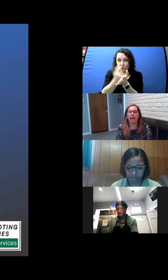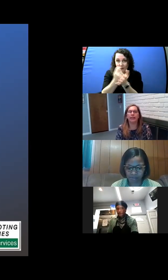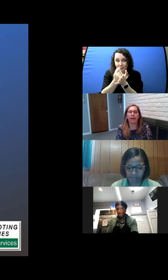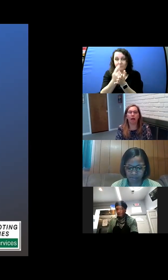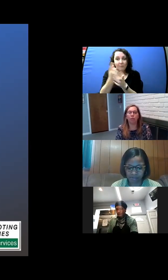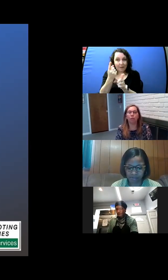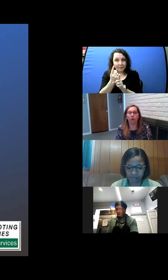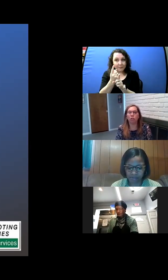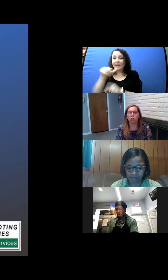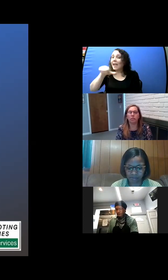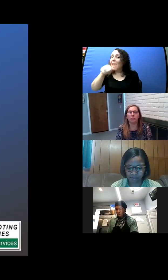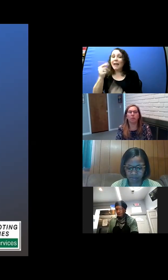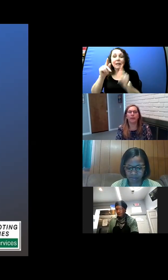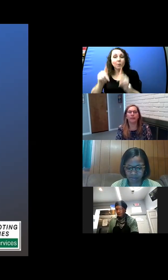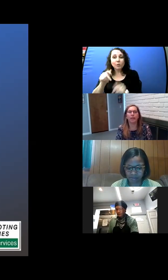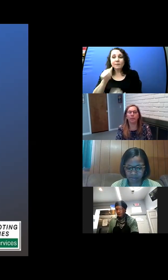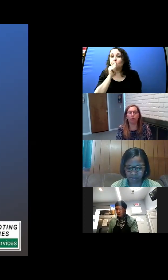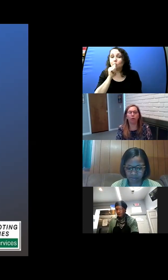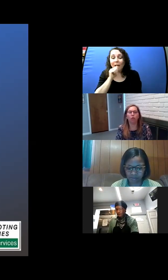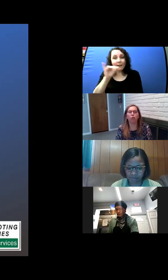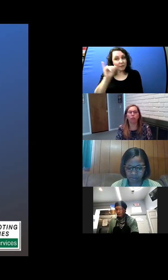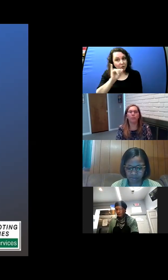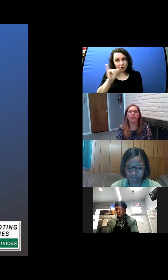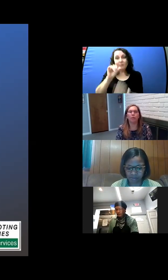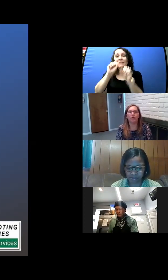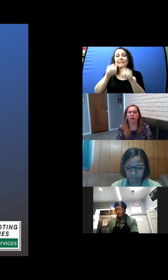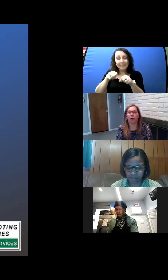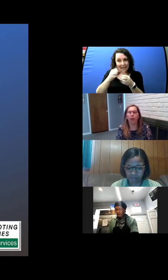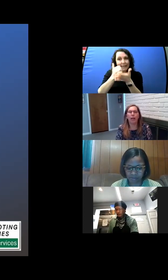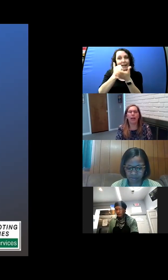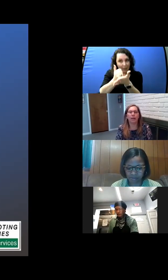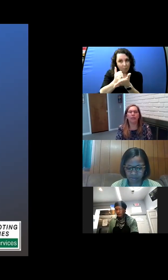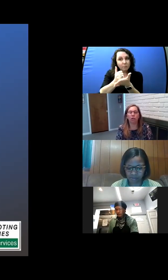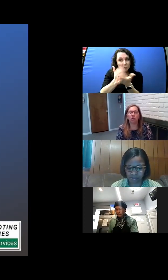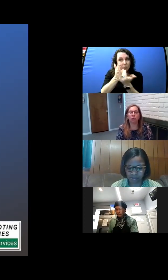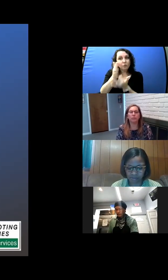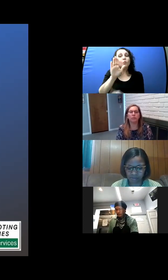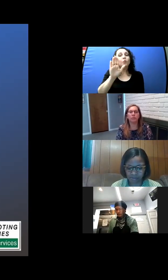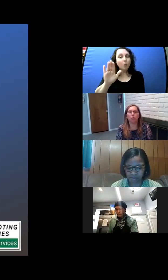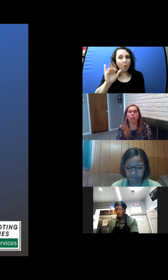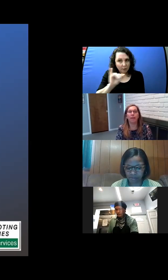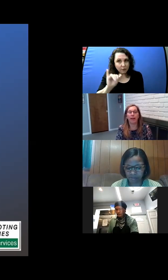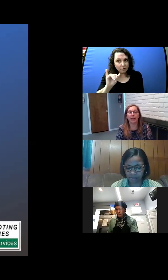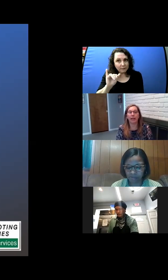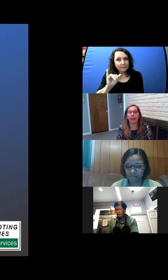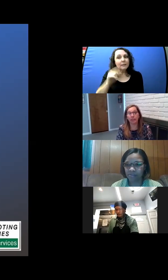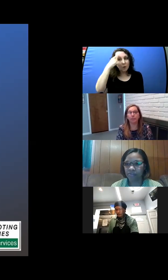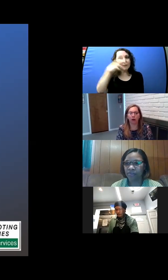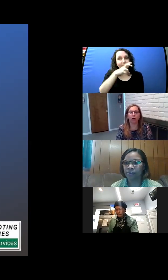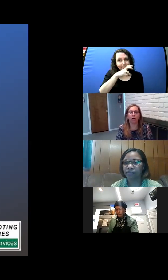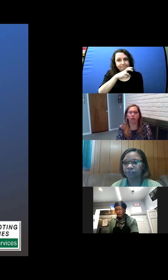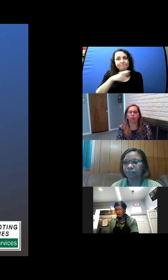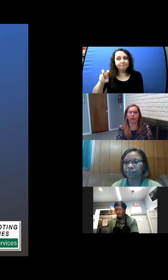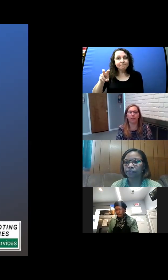insurance can get help through their insurance company. They can be referred to a treatment provider and their insurance will pay at